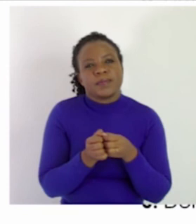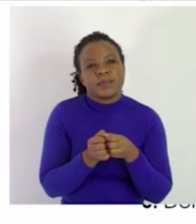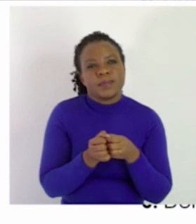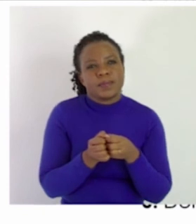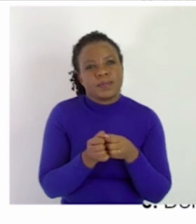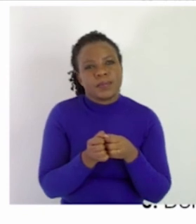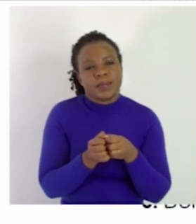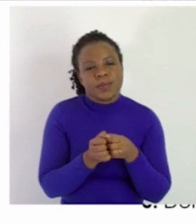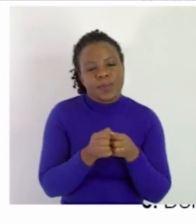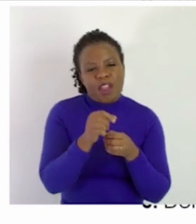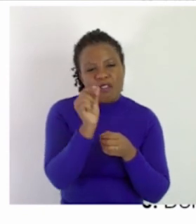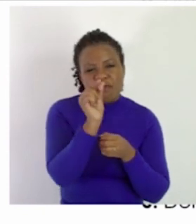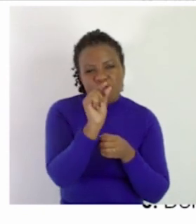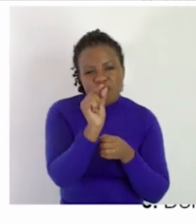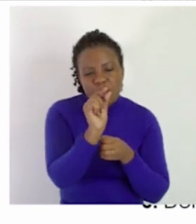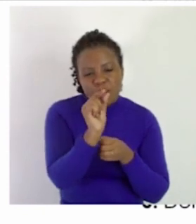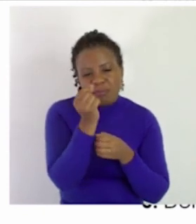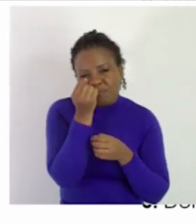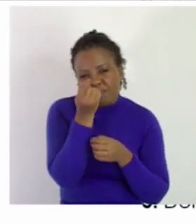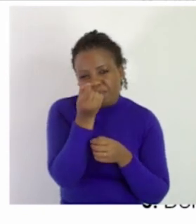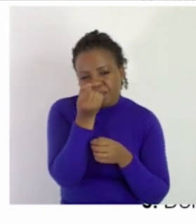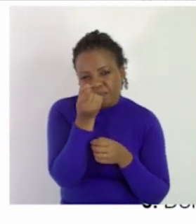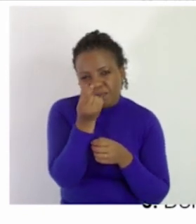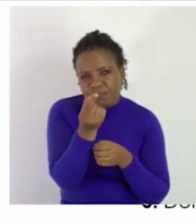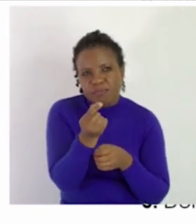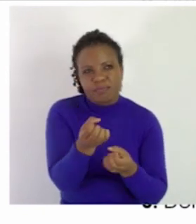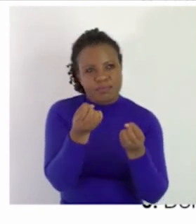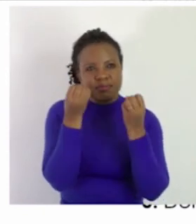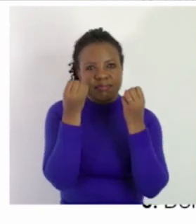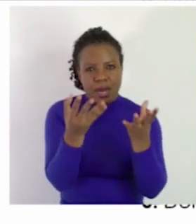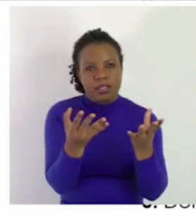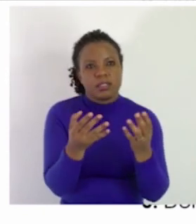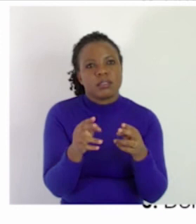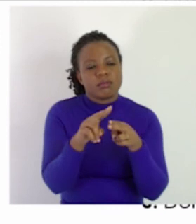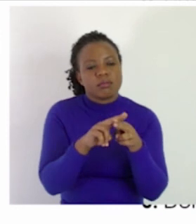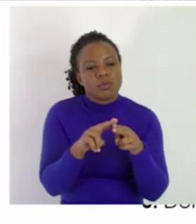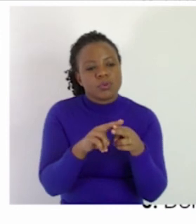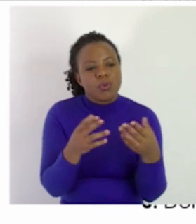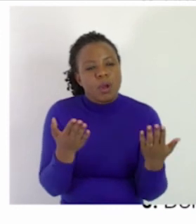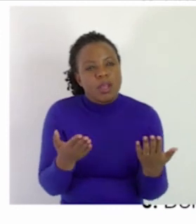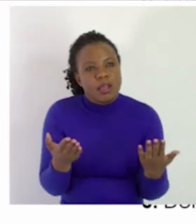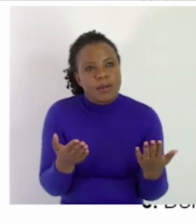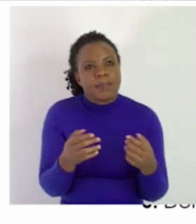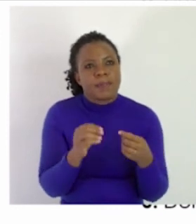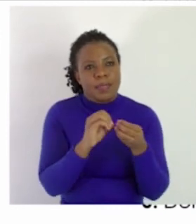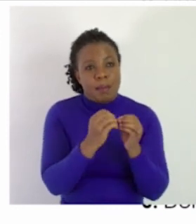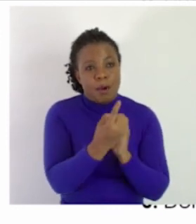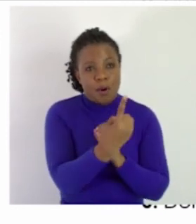A few, a little, and much. Where do we use them? Let's go to number 1.